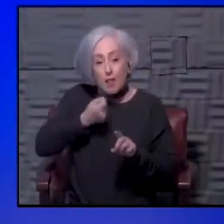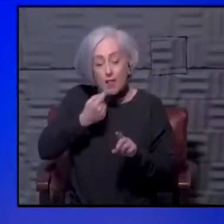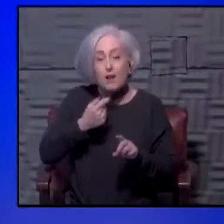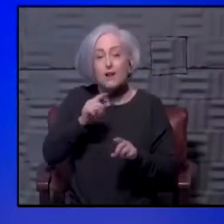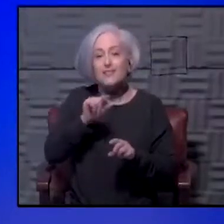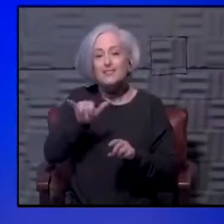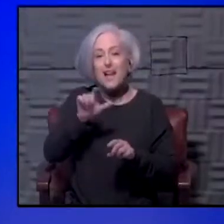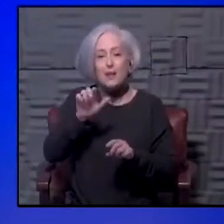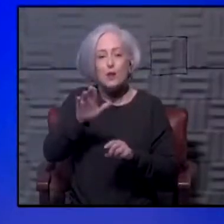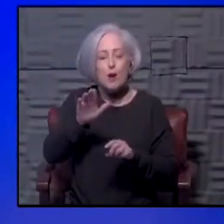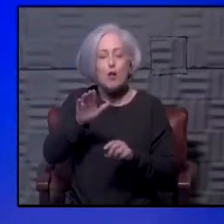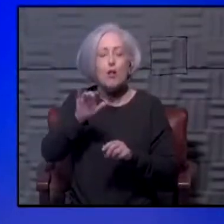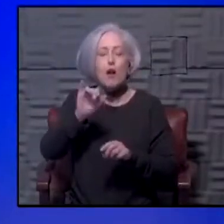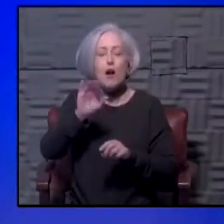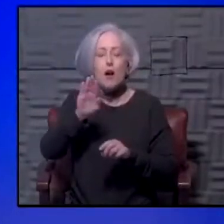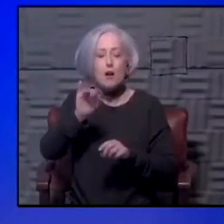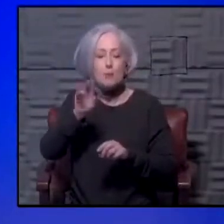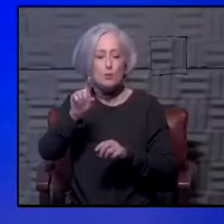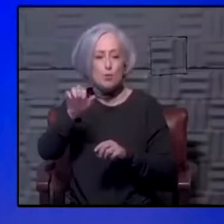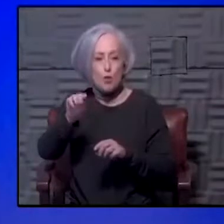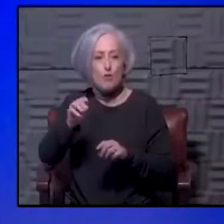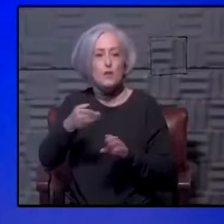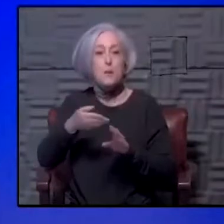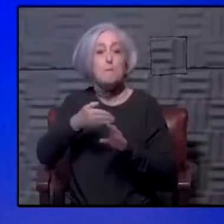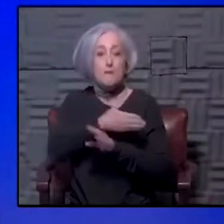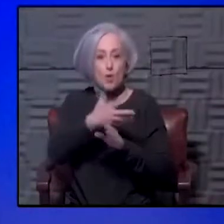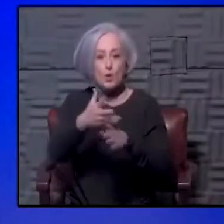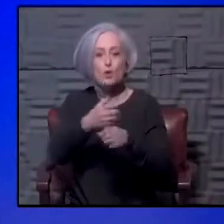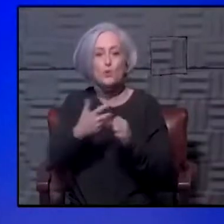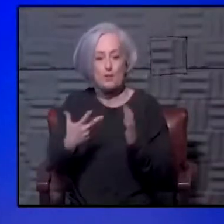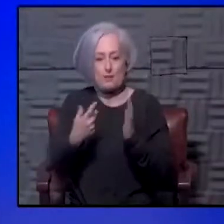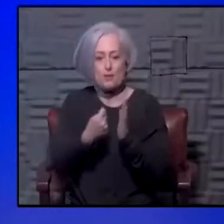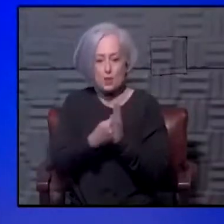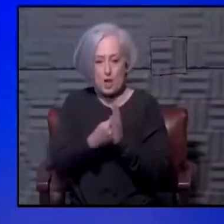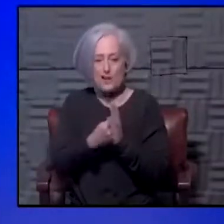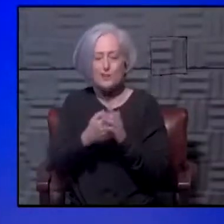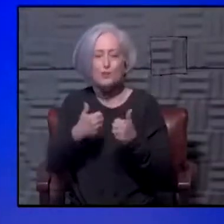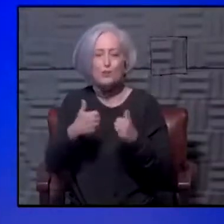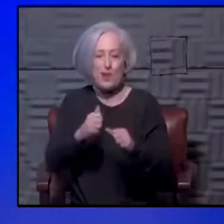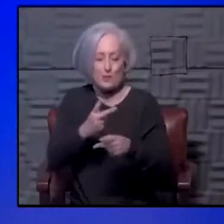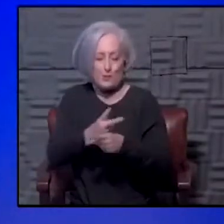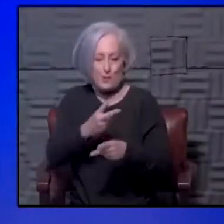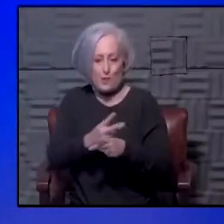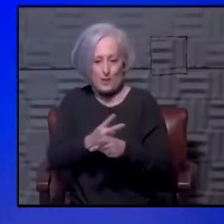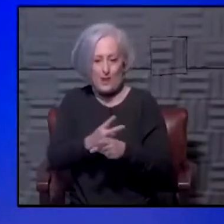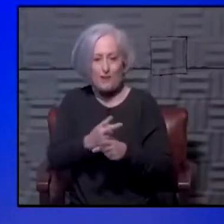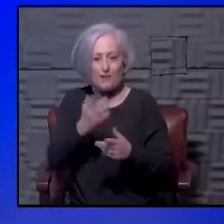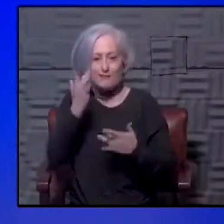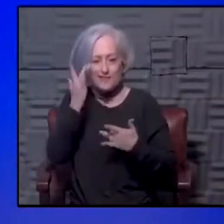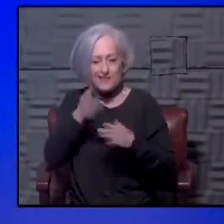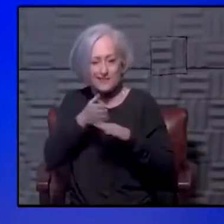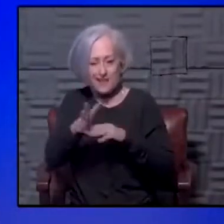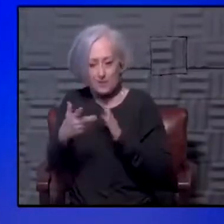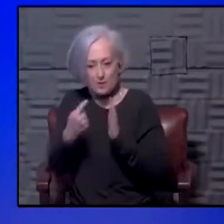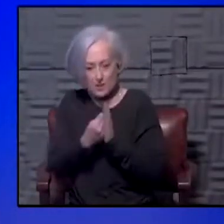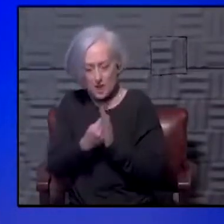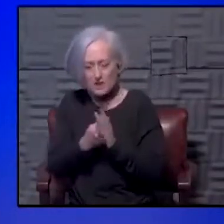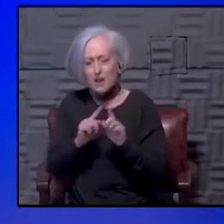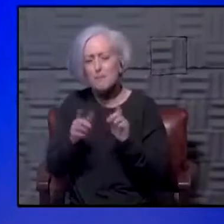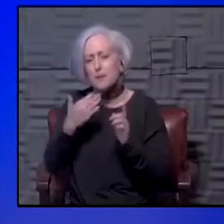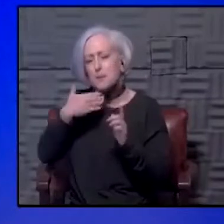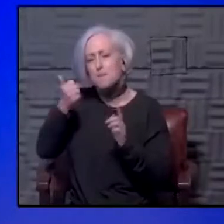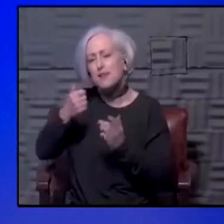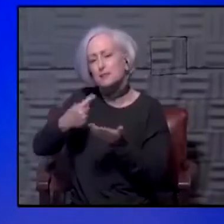symptoms, but I would really try to talk with your physician who is helping you get through that arthritis, that inflammatory